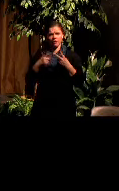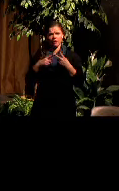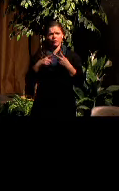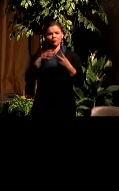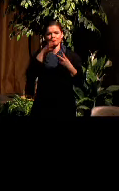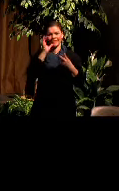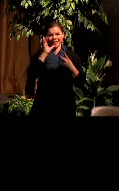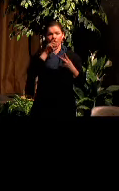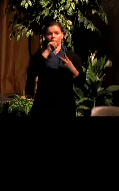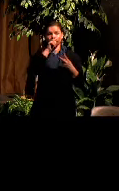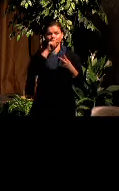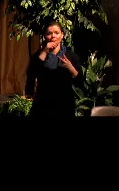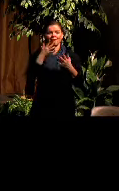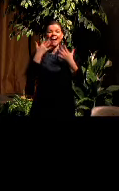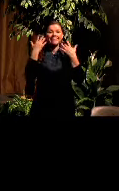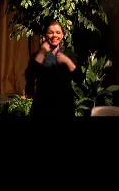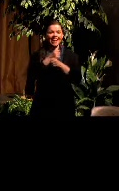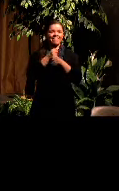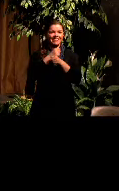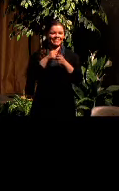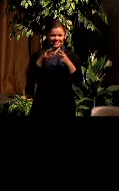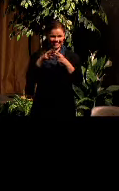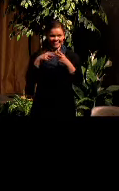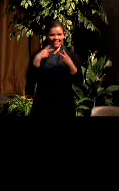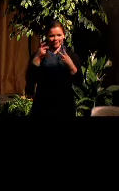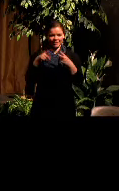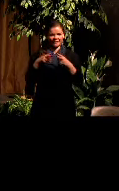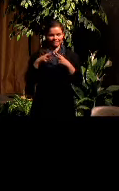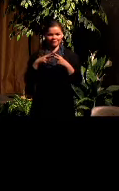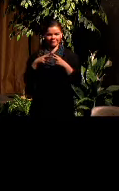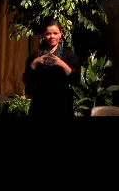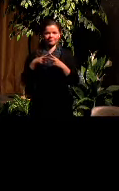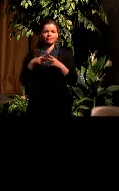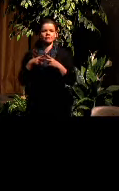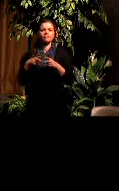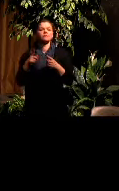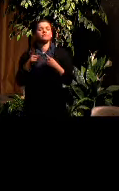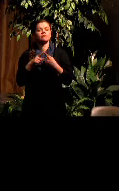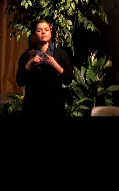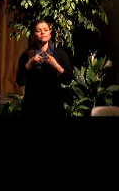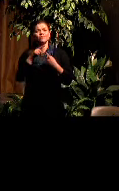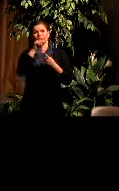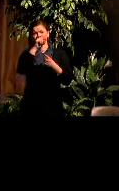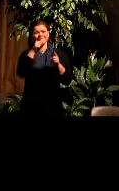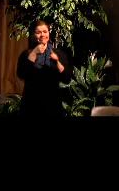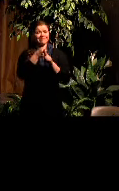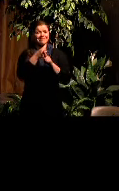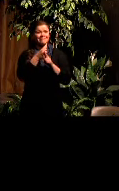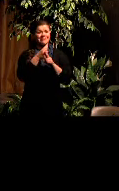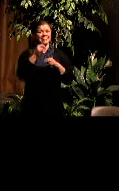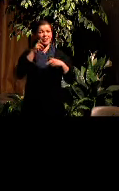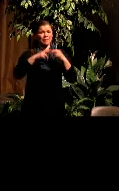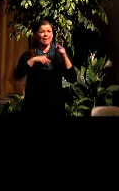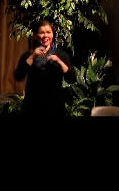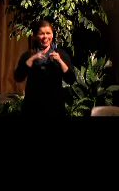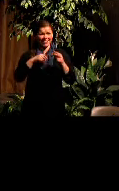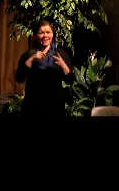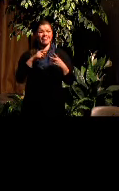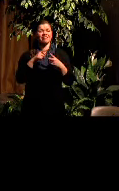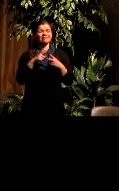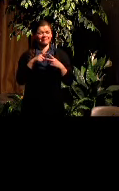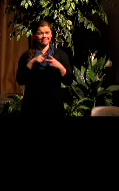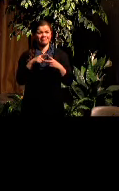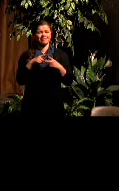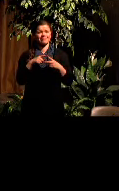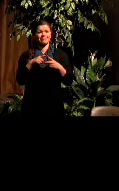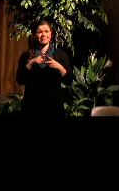much. It's good. I didn't pose that question. That's a very good question. So bird buildings and collisions with towers are the second